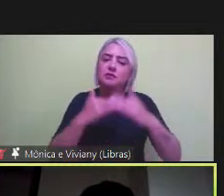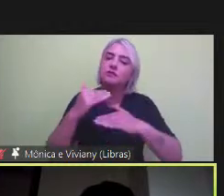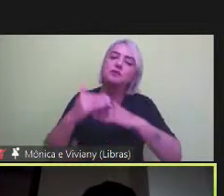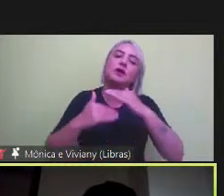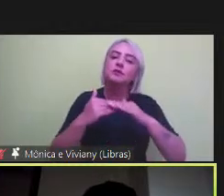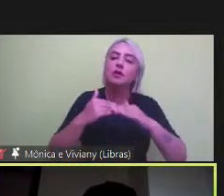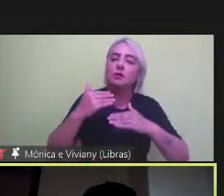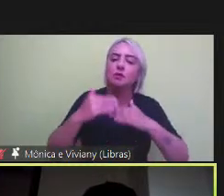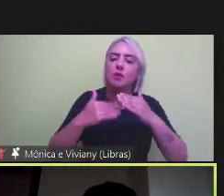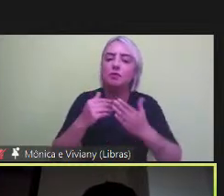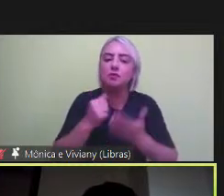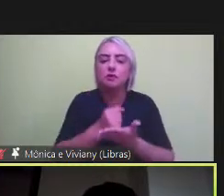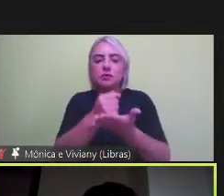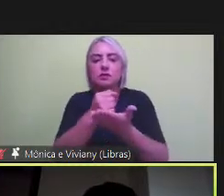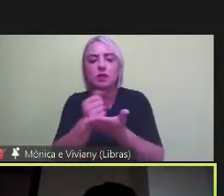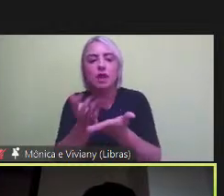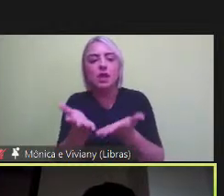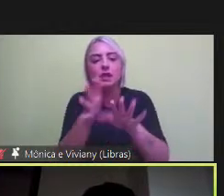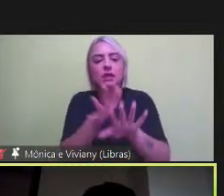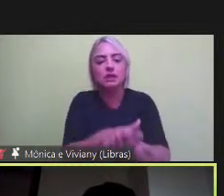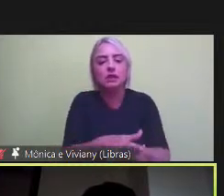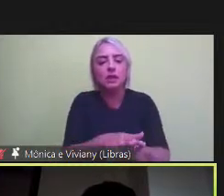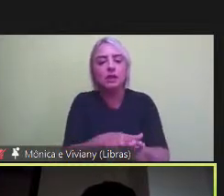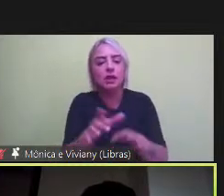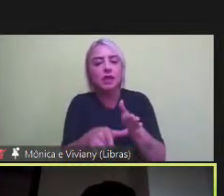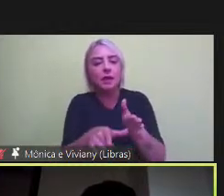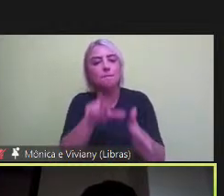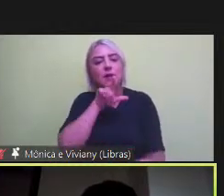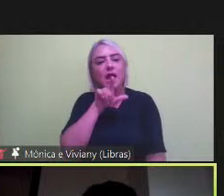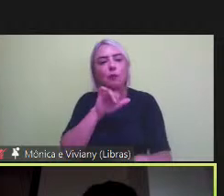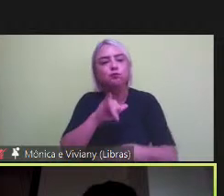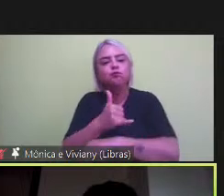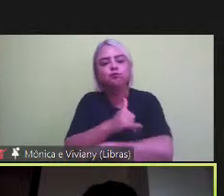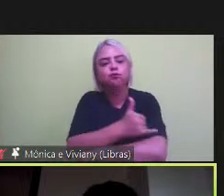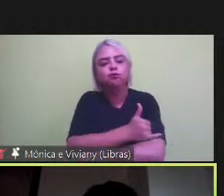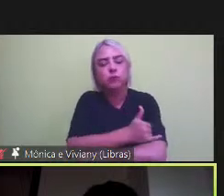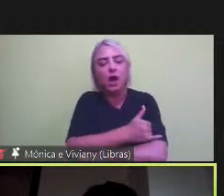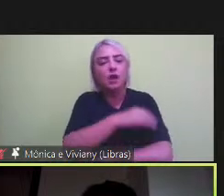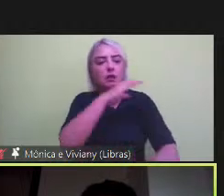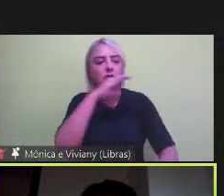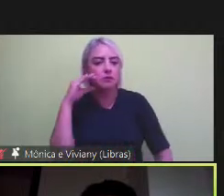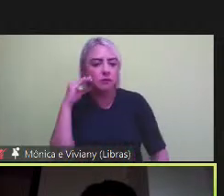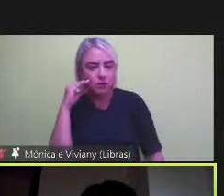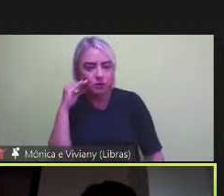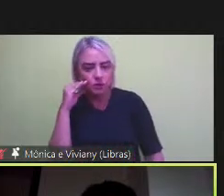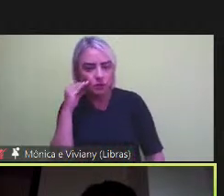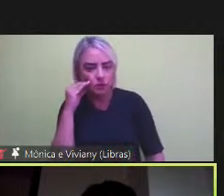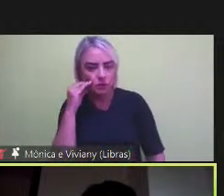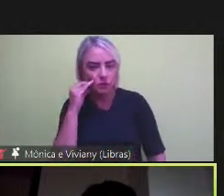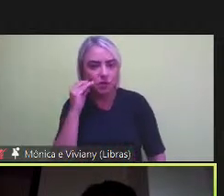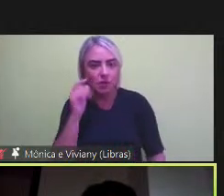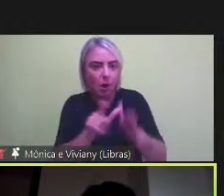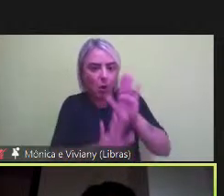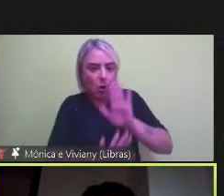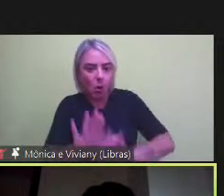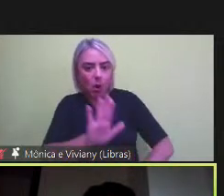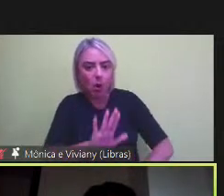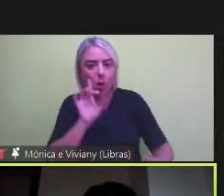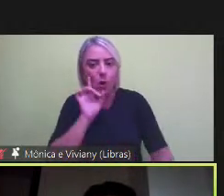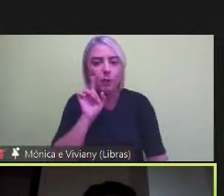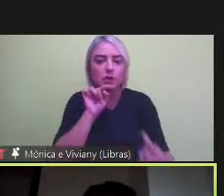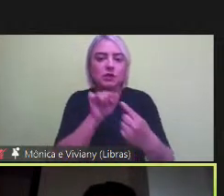we have developed an existential procedure indicated by pre-obesity in adult people, and that